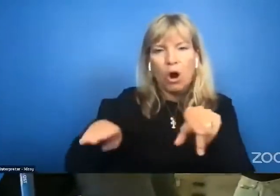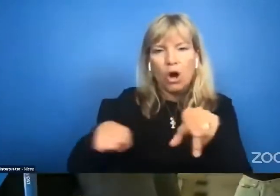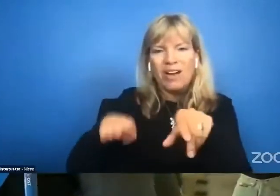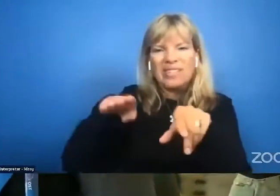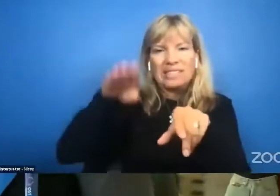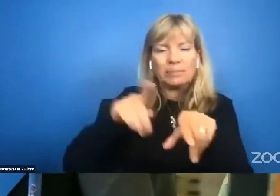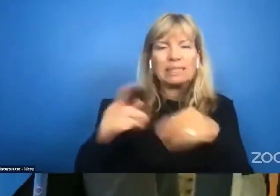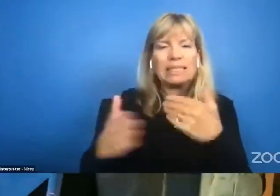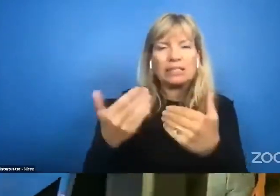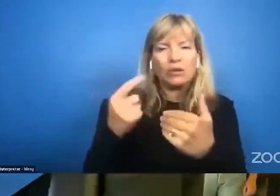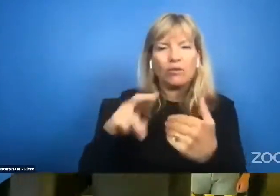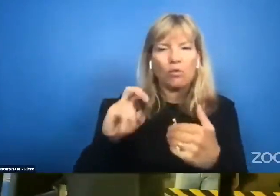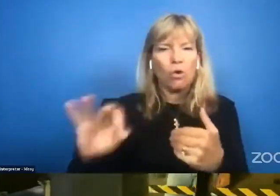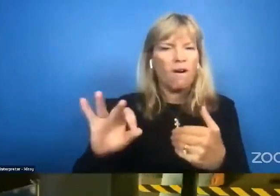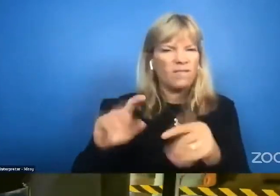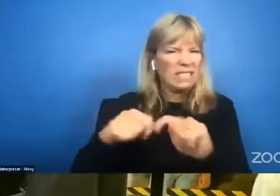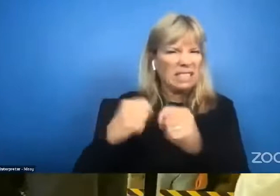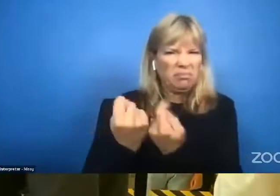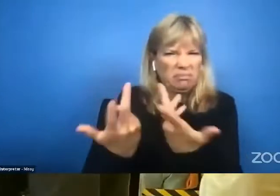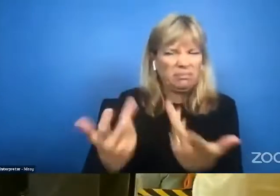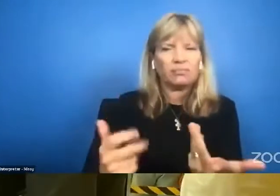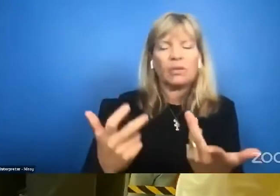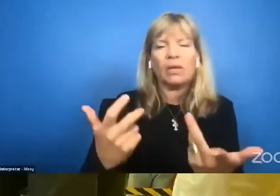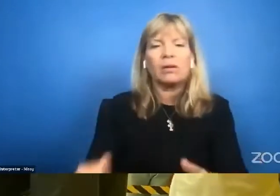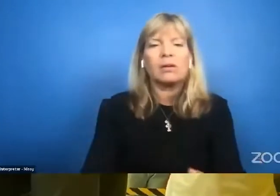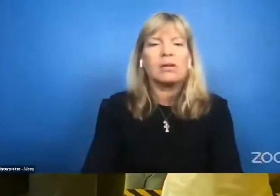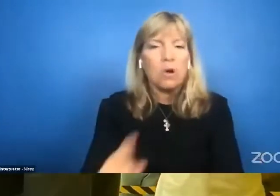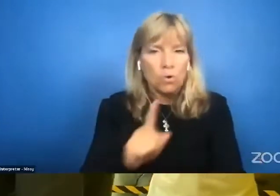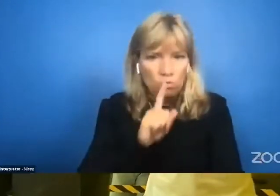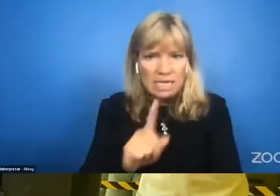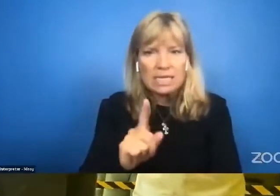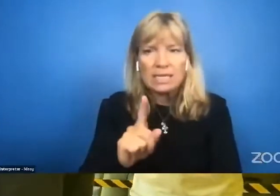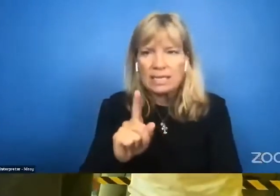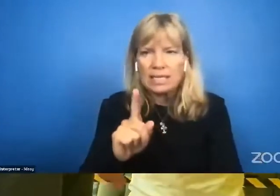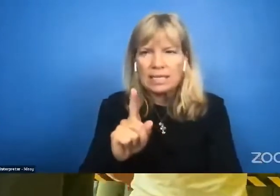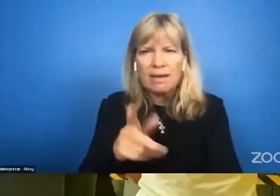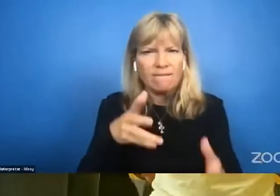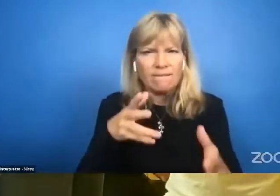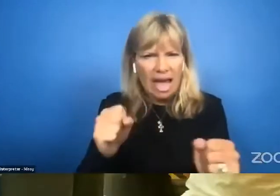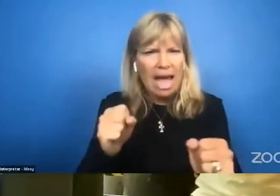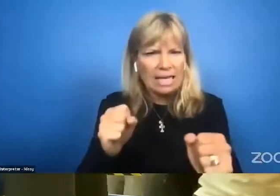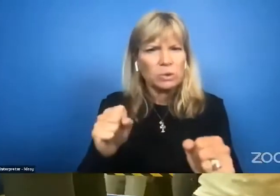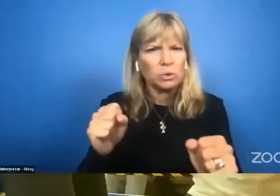team. And they are really fast doing this.